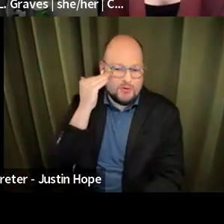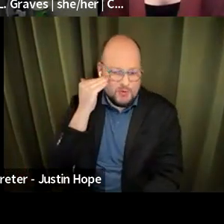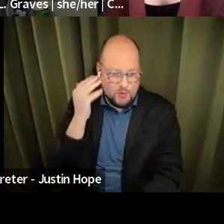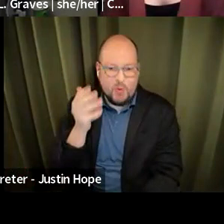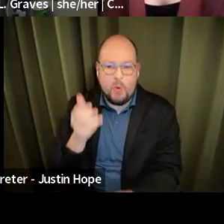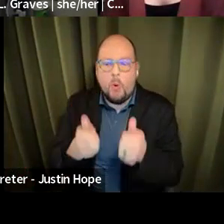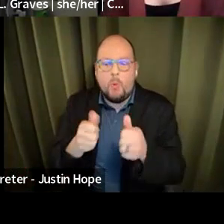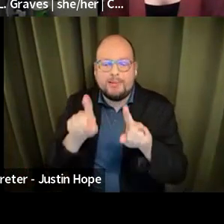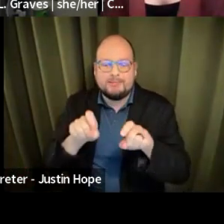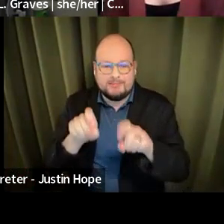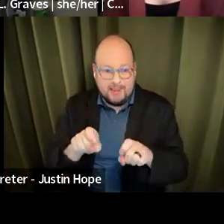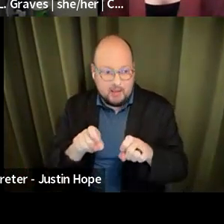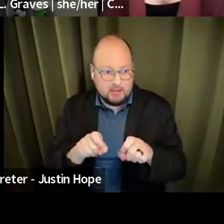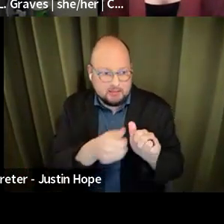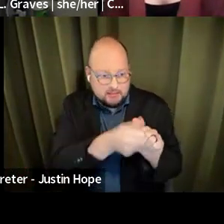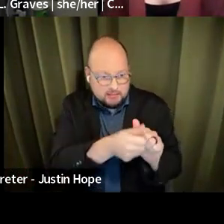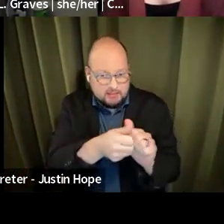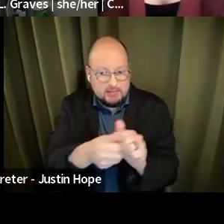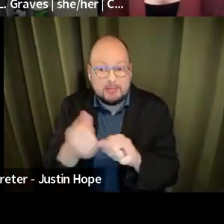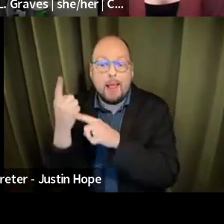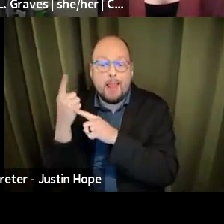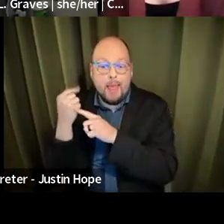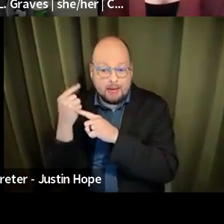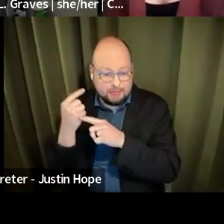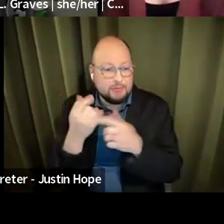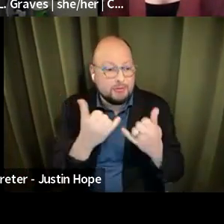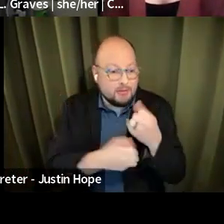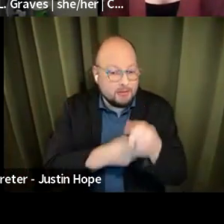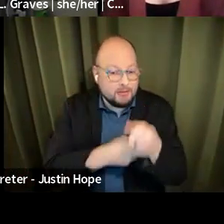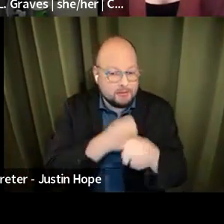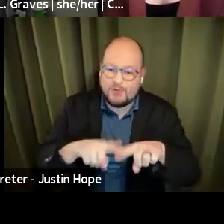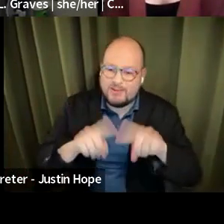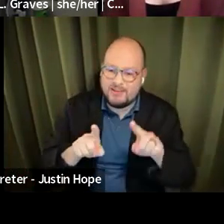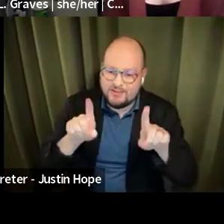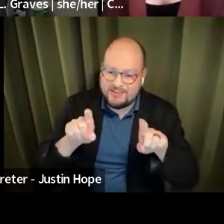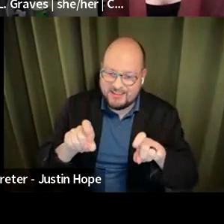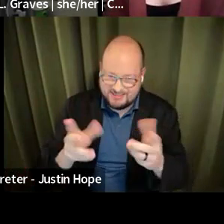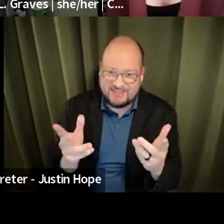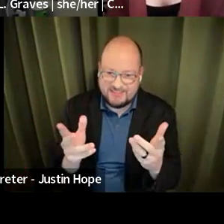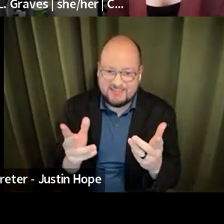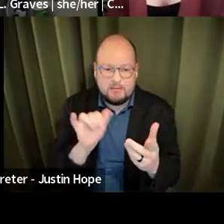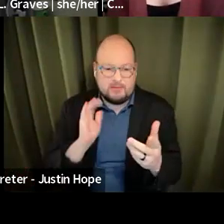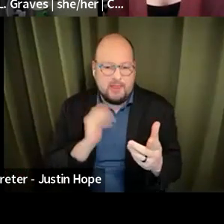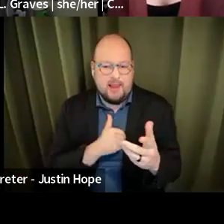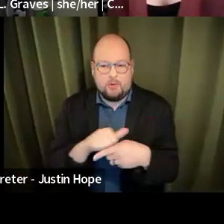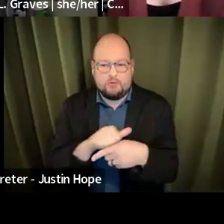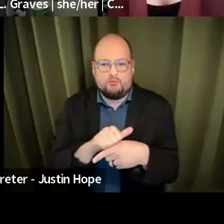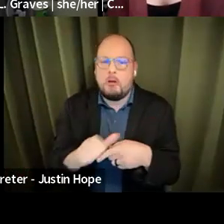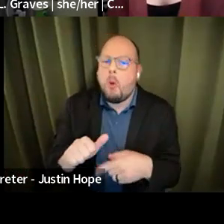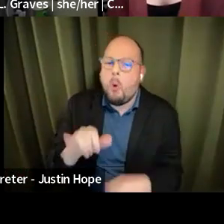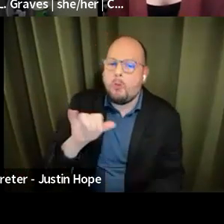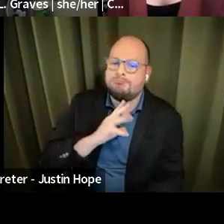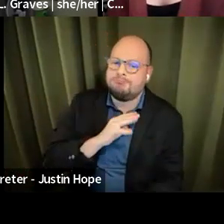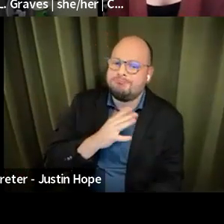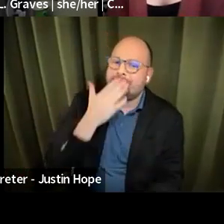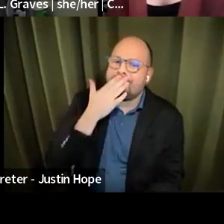that they provide on a yearly basis. So that's the training that we provide. Great, great. Thank you, Elida. Monica, did you want